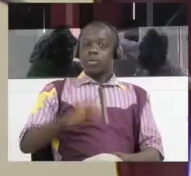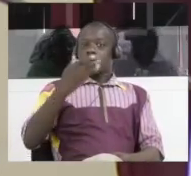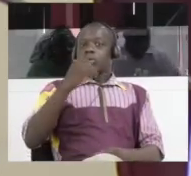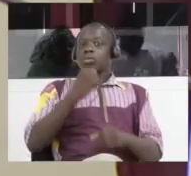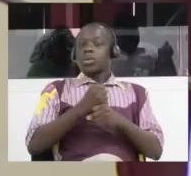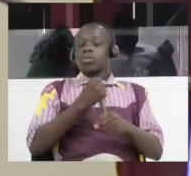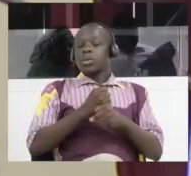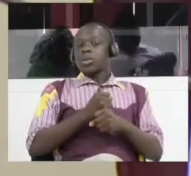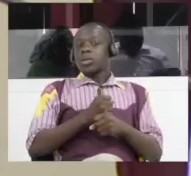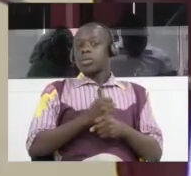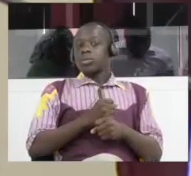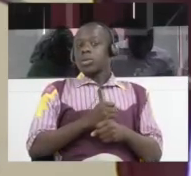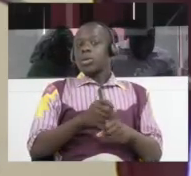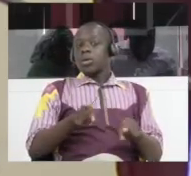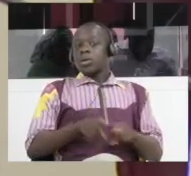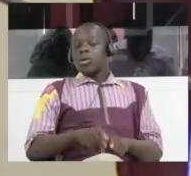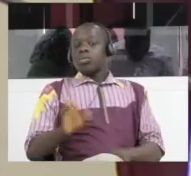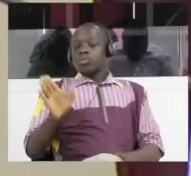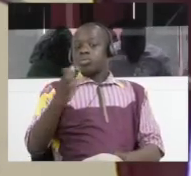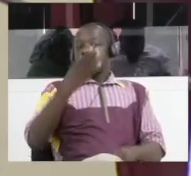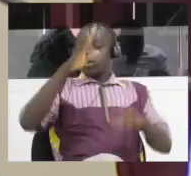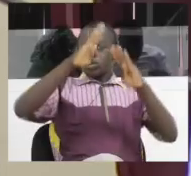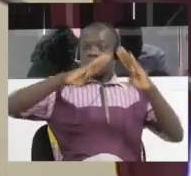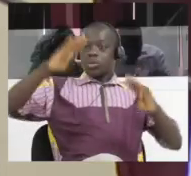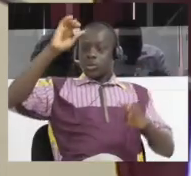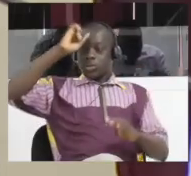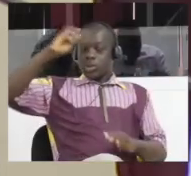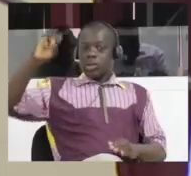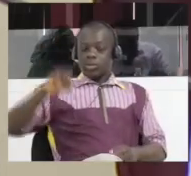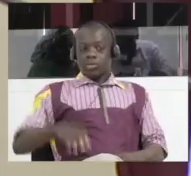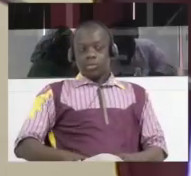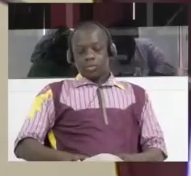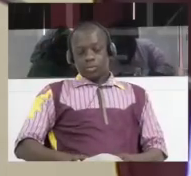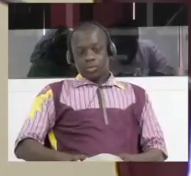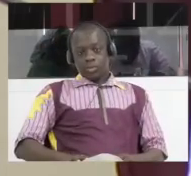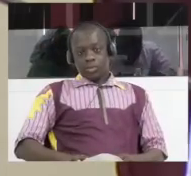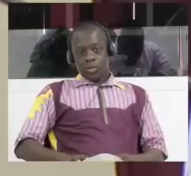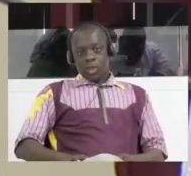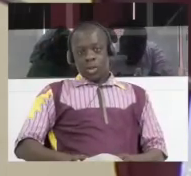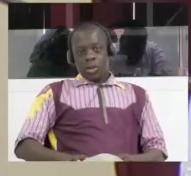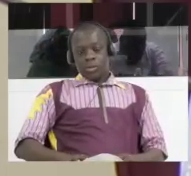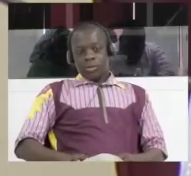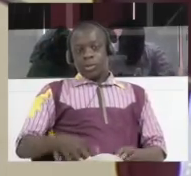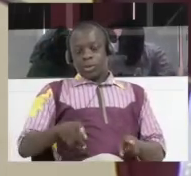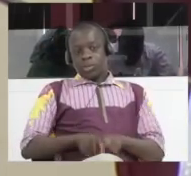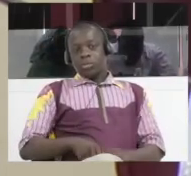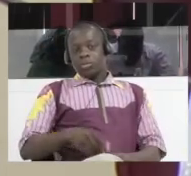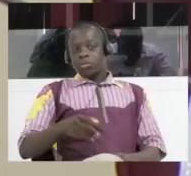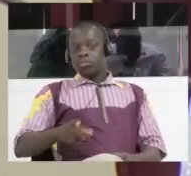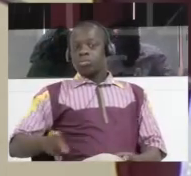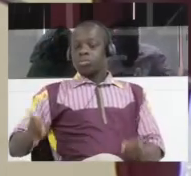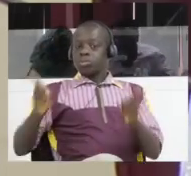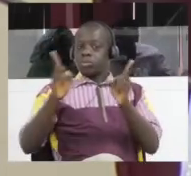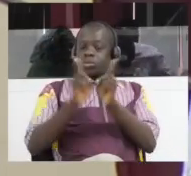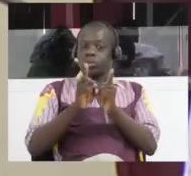made the switch to go to State House, work with the officers